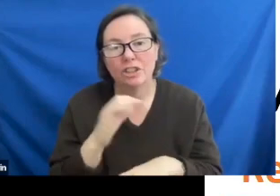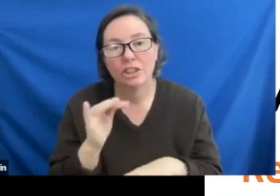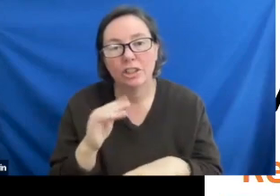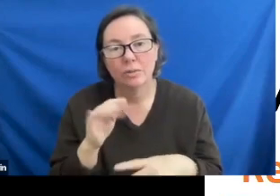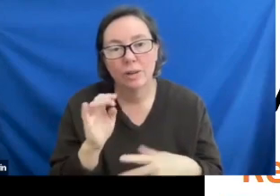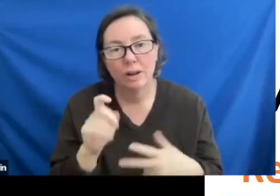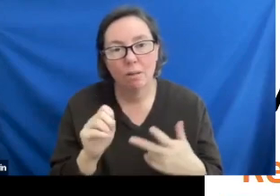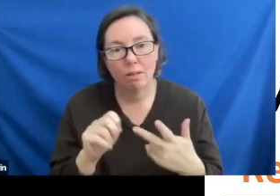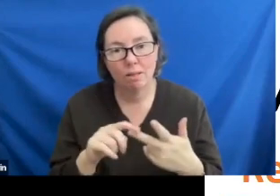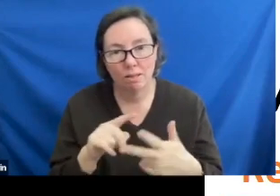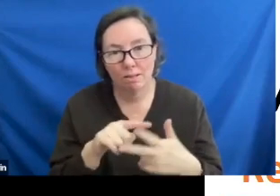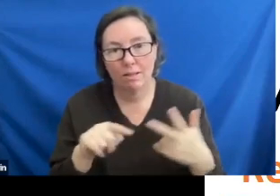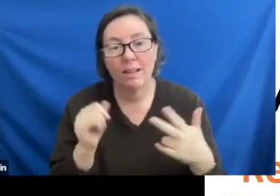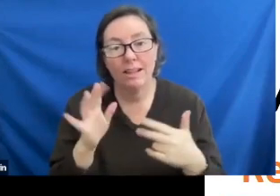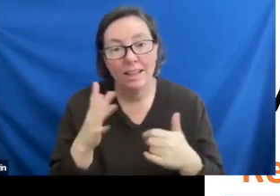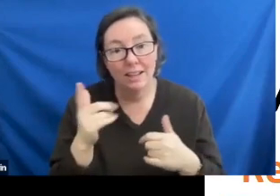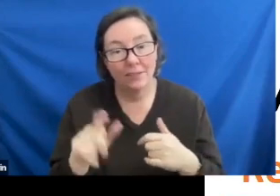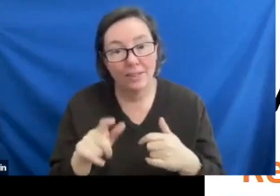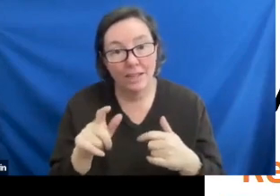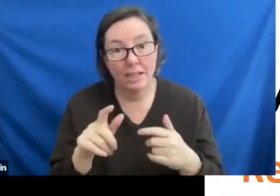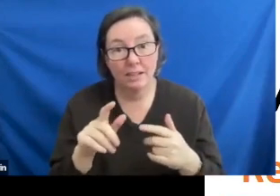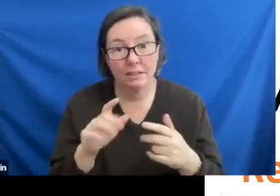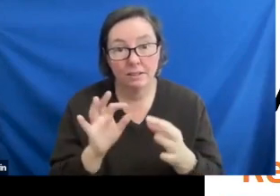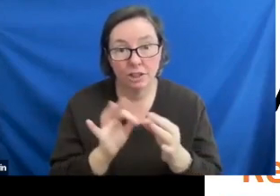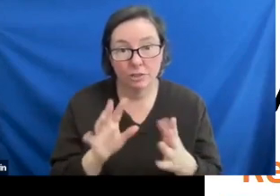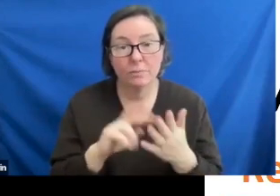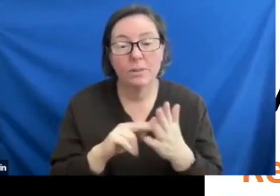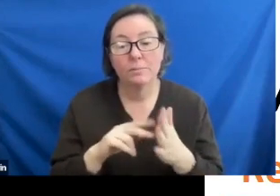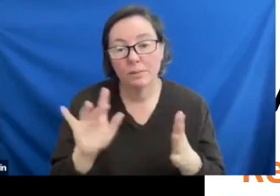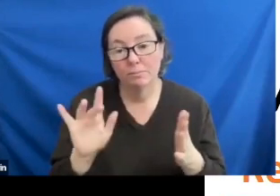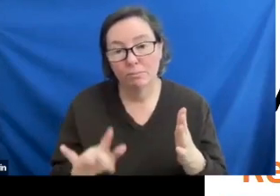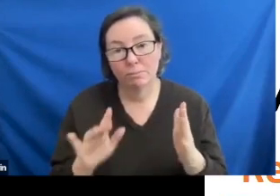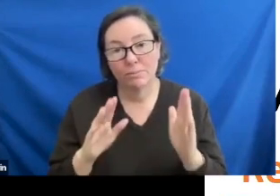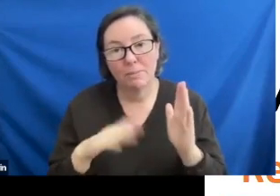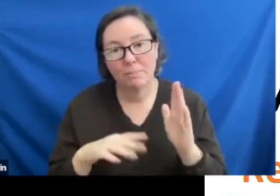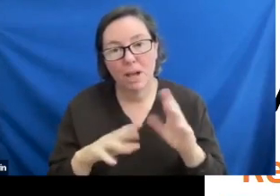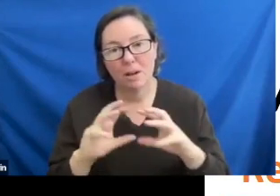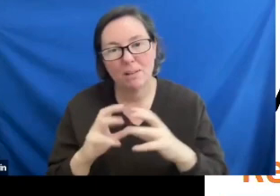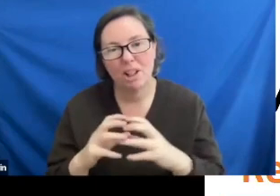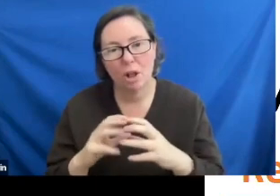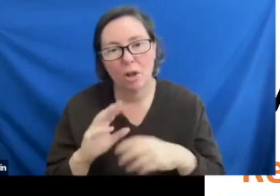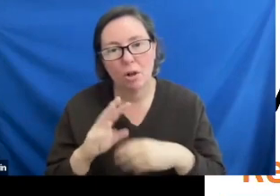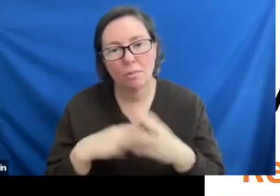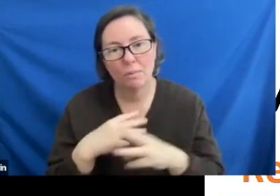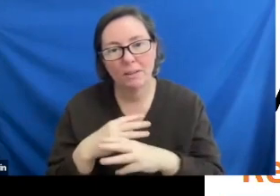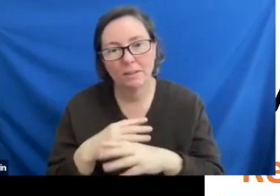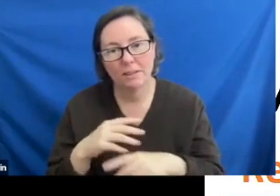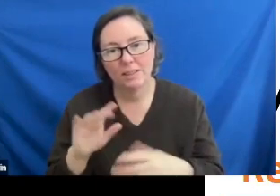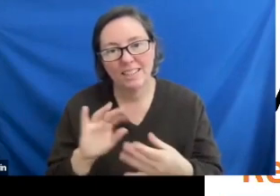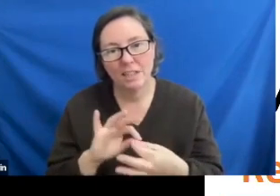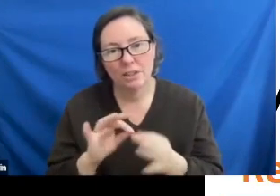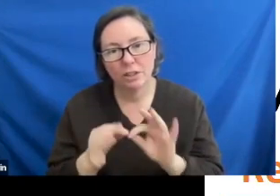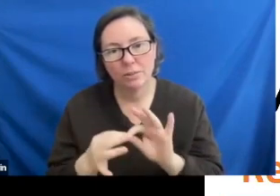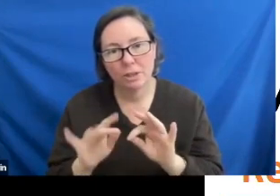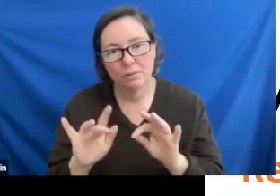You can go to the meeting controls, click the small globe, that's the interpretation